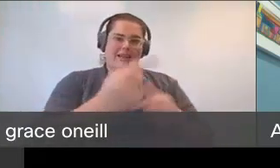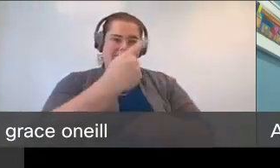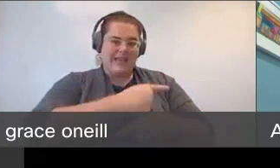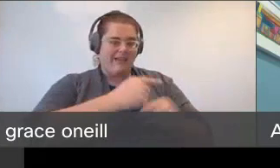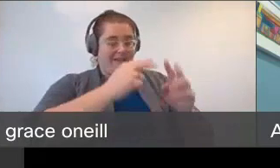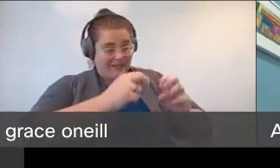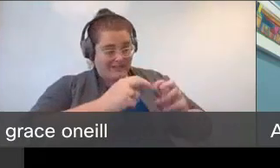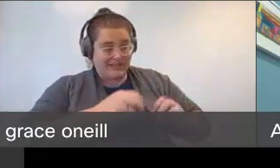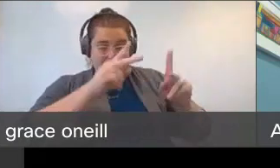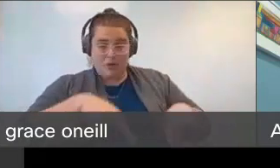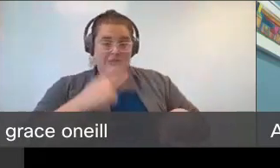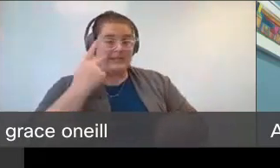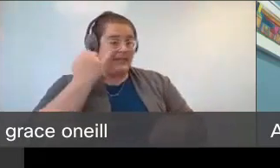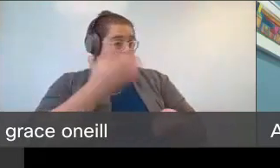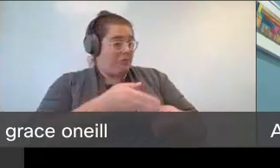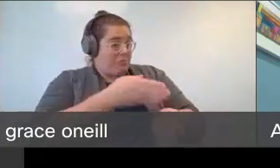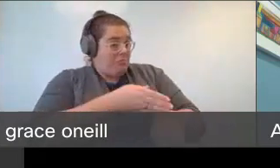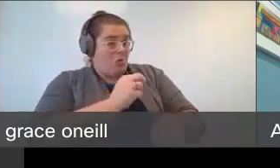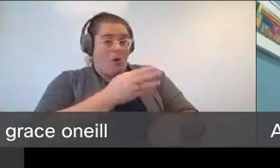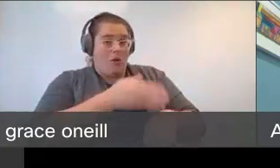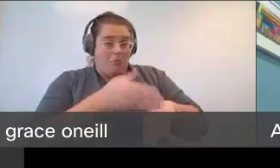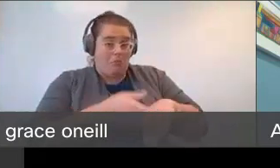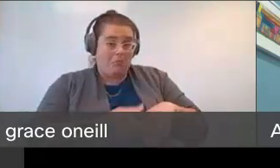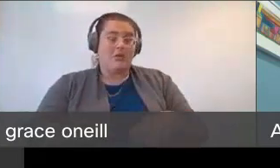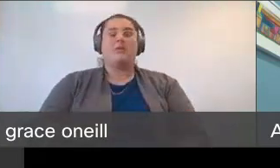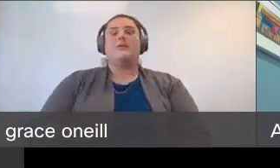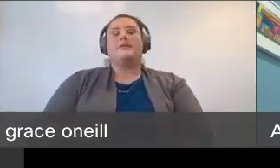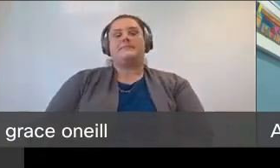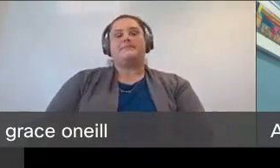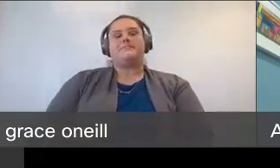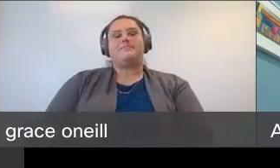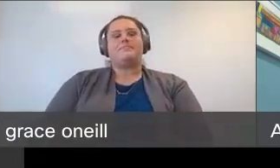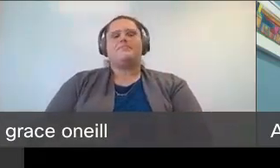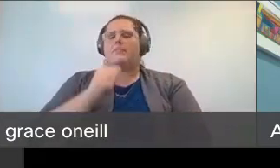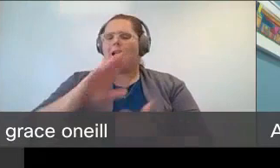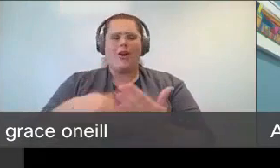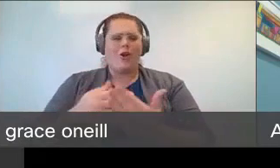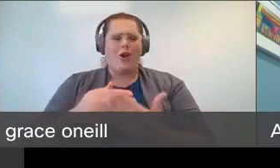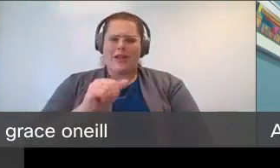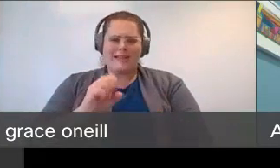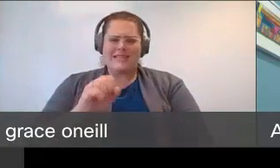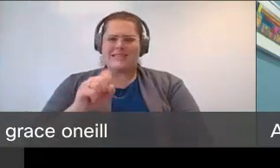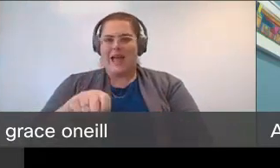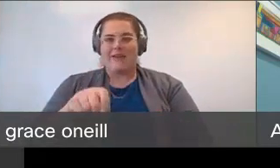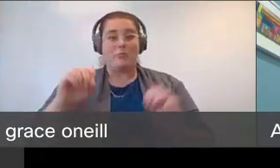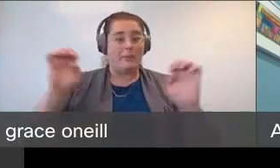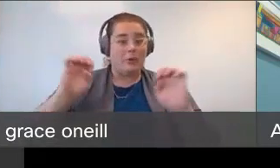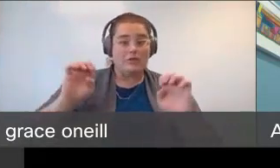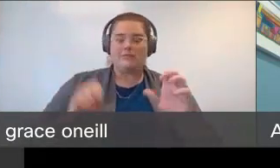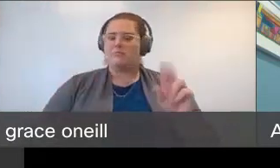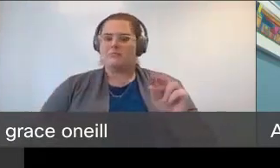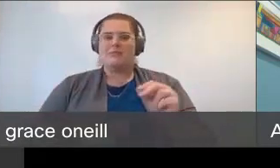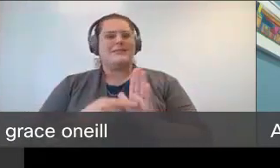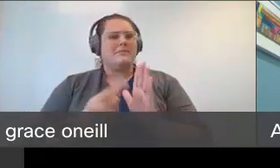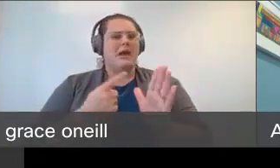and see how they're doing. Not all cases need to be that emergent. We do med refills, questions, constipation, behavior